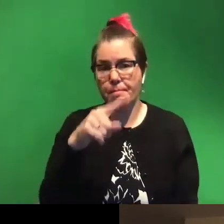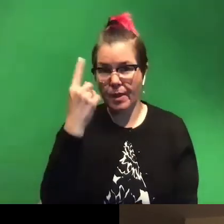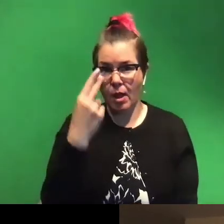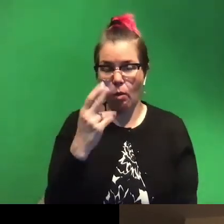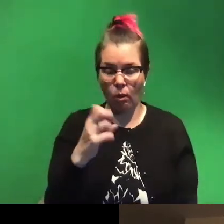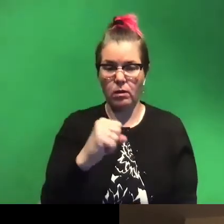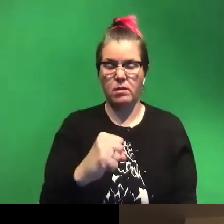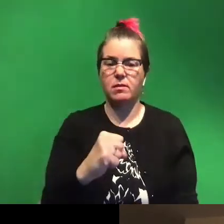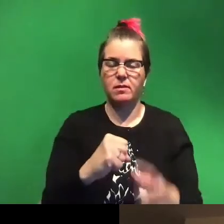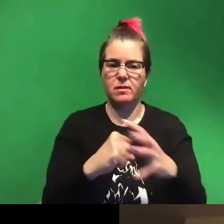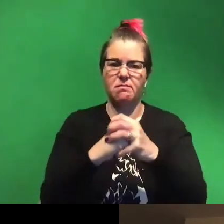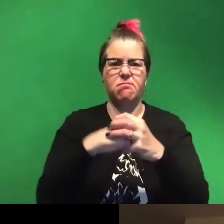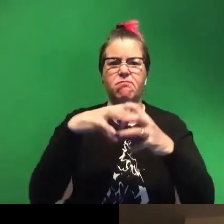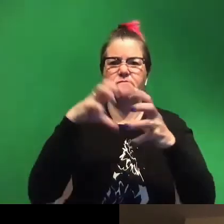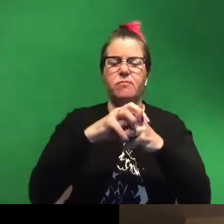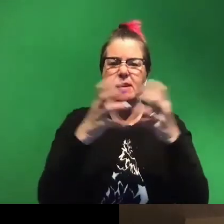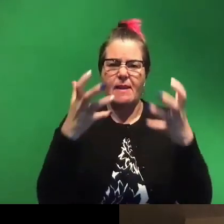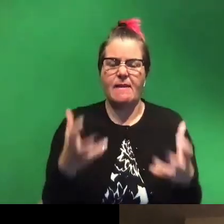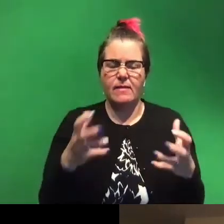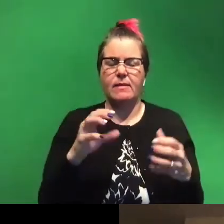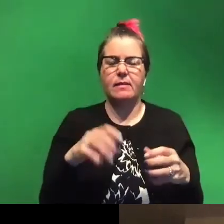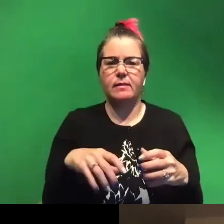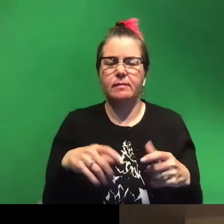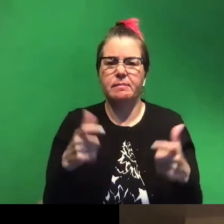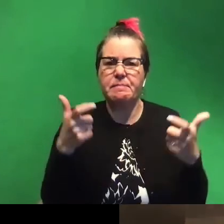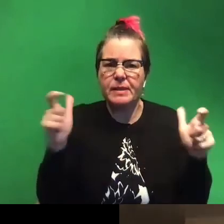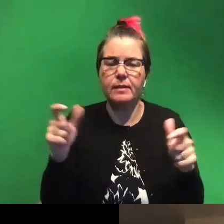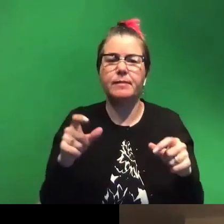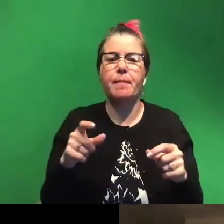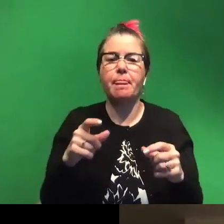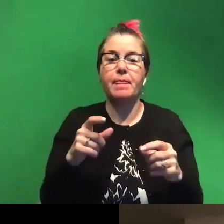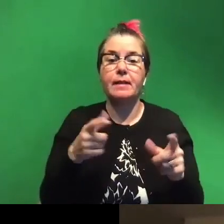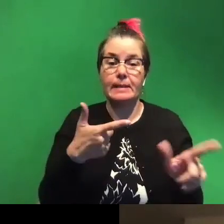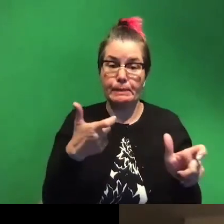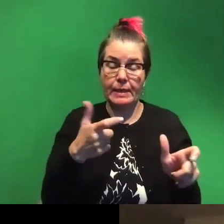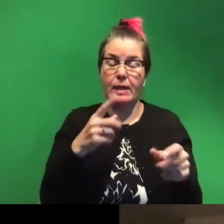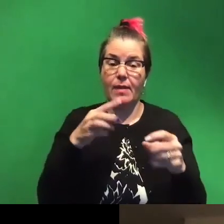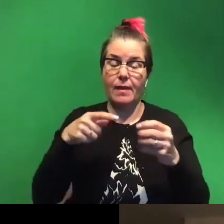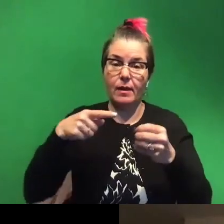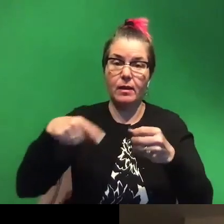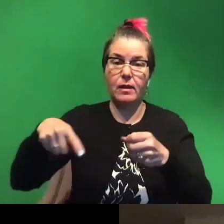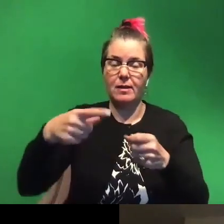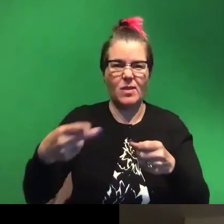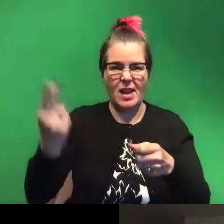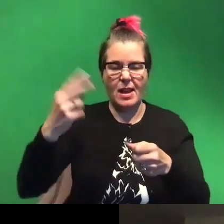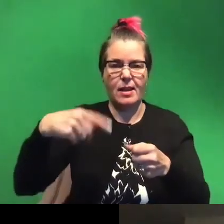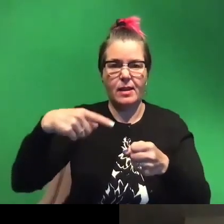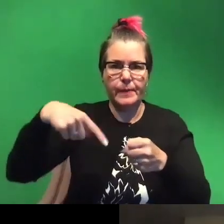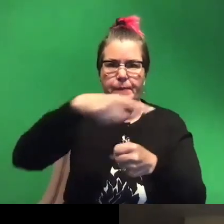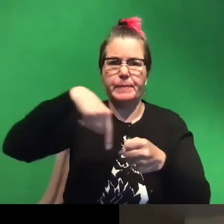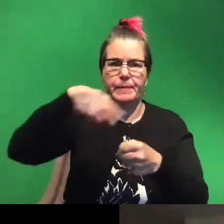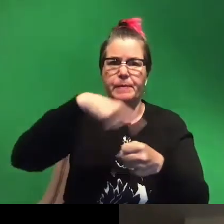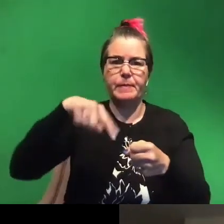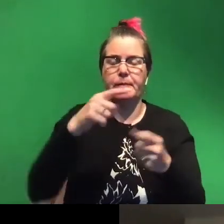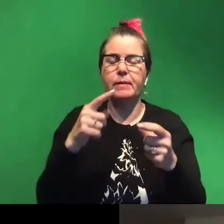so massive and so heavy, the velocity of this particle is pretty high. And when you have